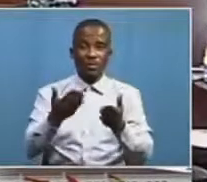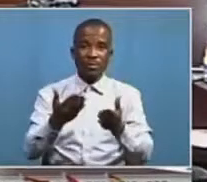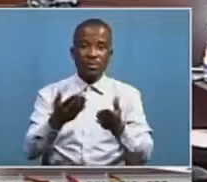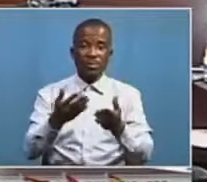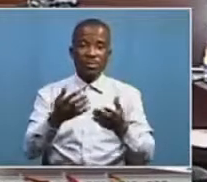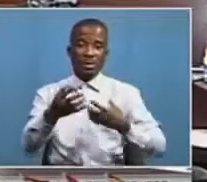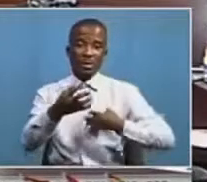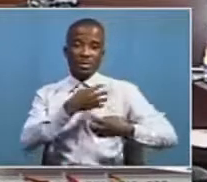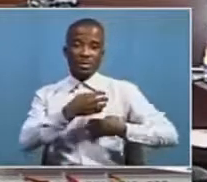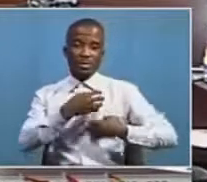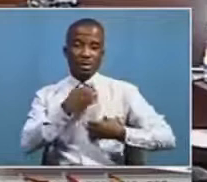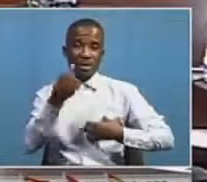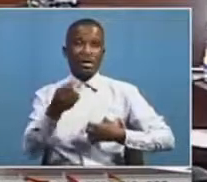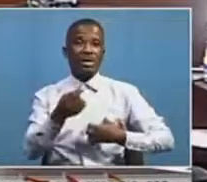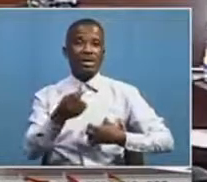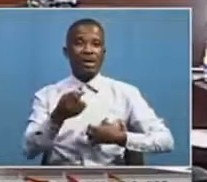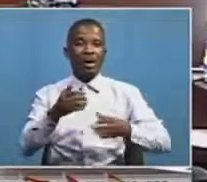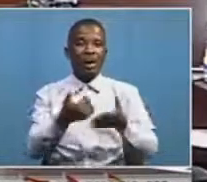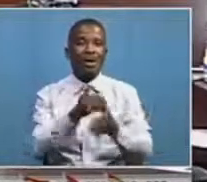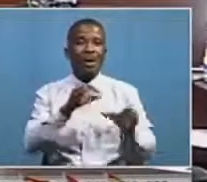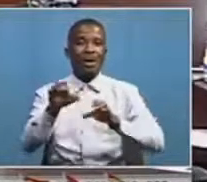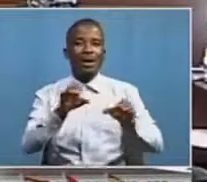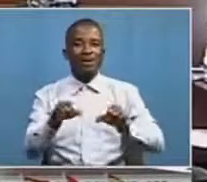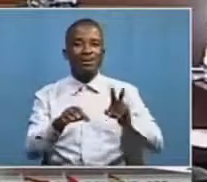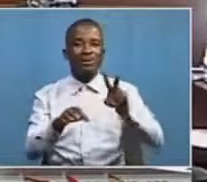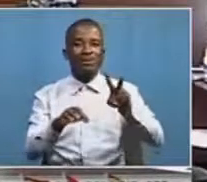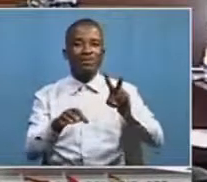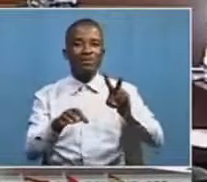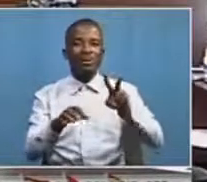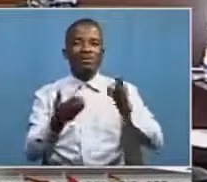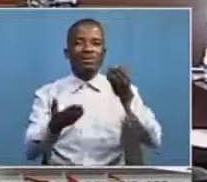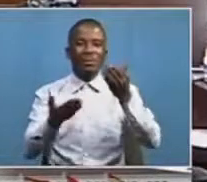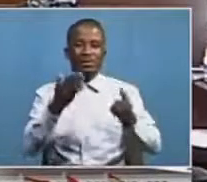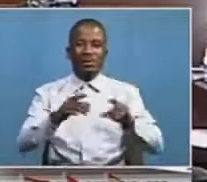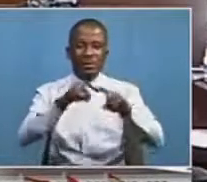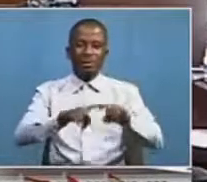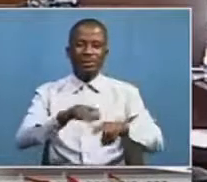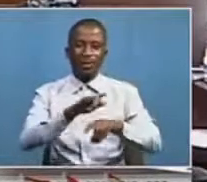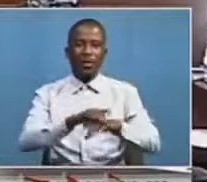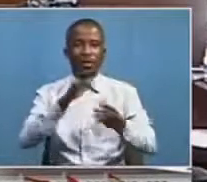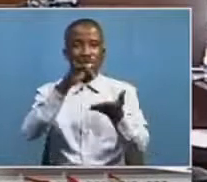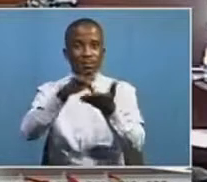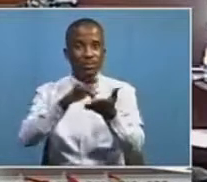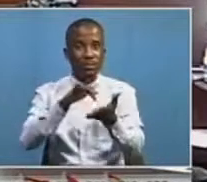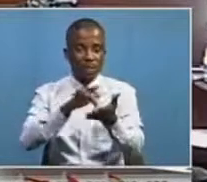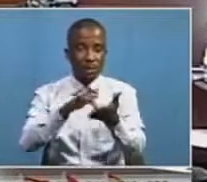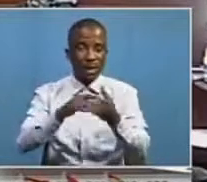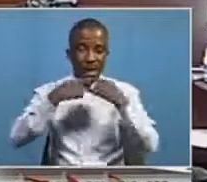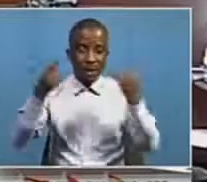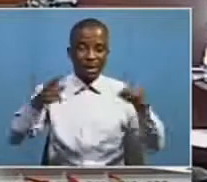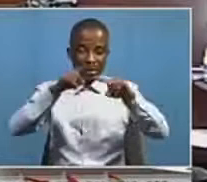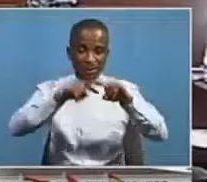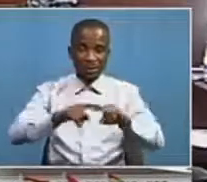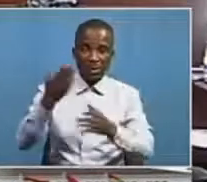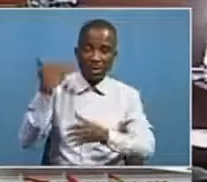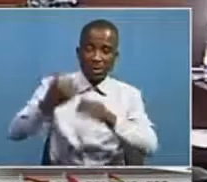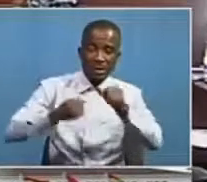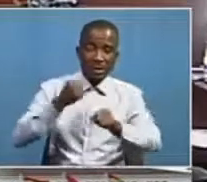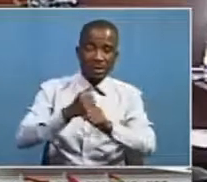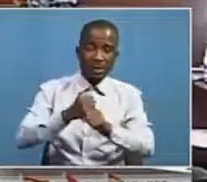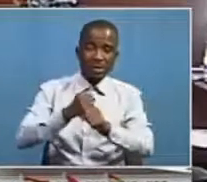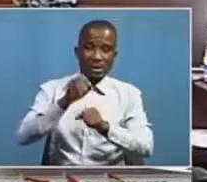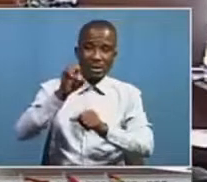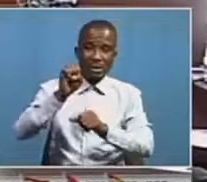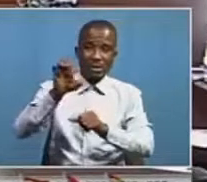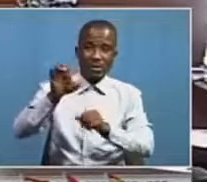discloses any reasonable cause of action. 2. Whether or not, based on the data contained in the declaration of the first respondent of